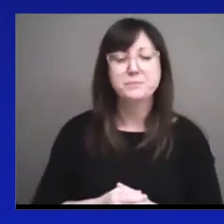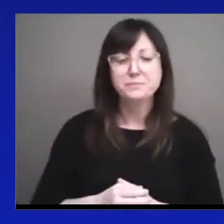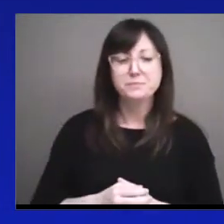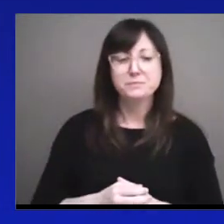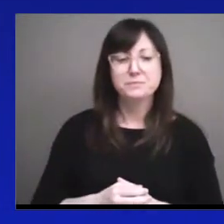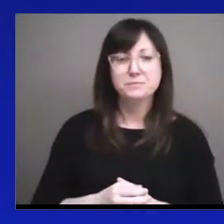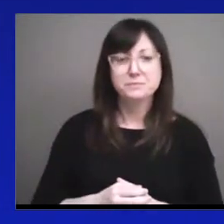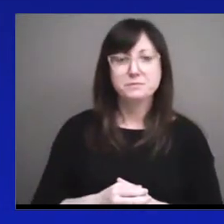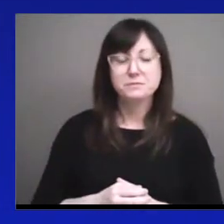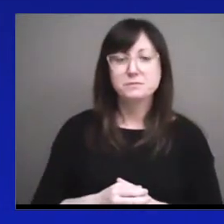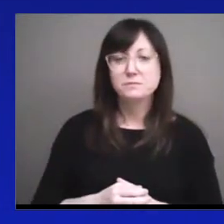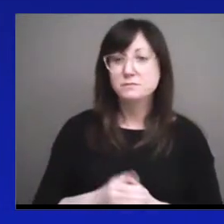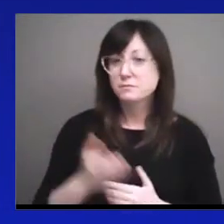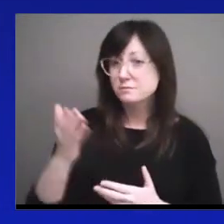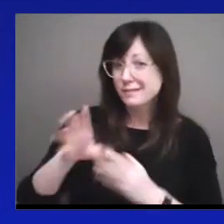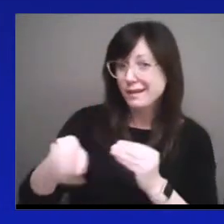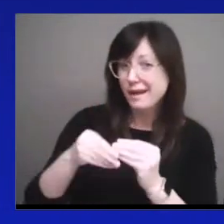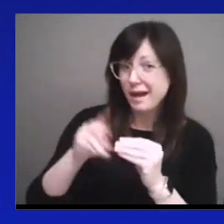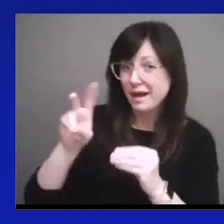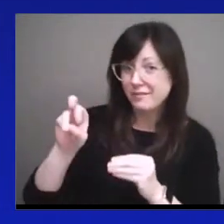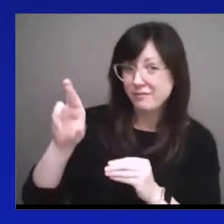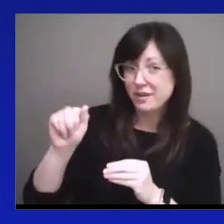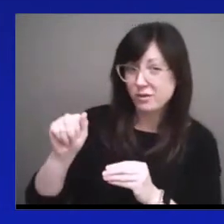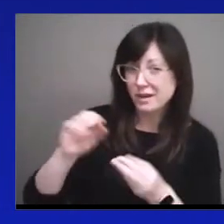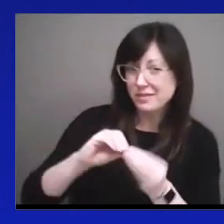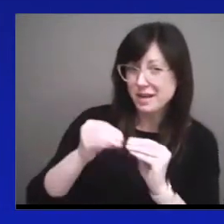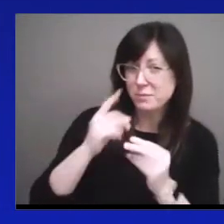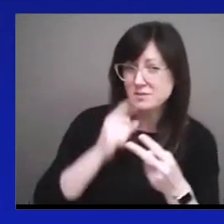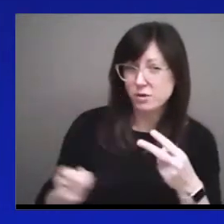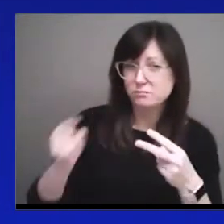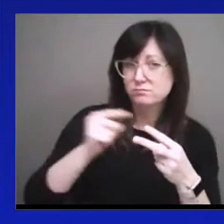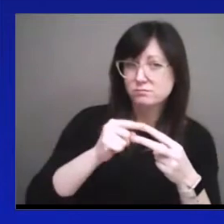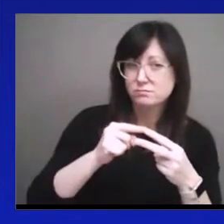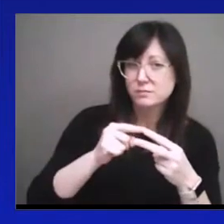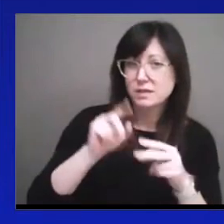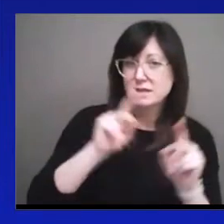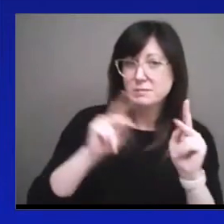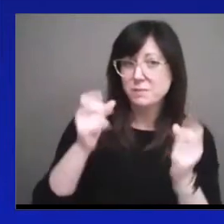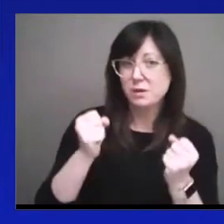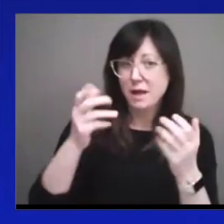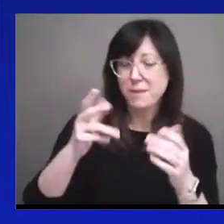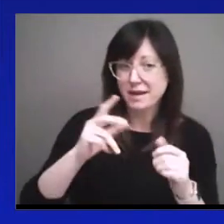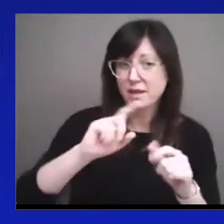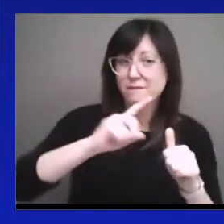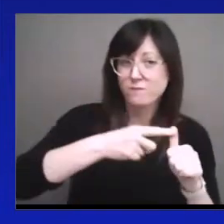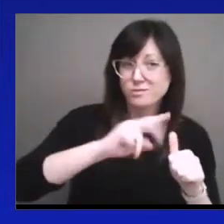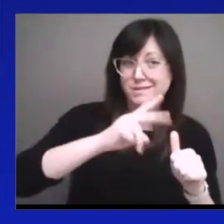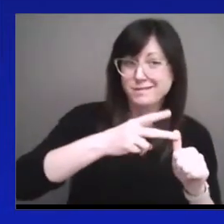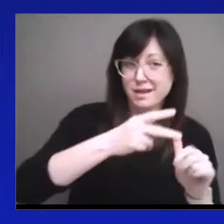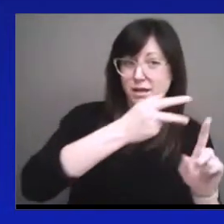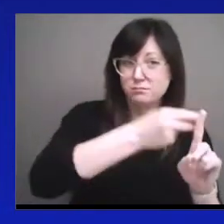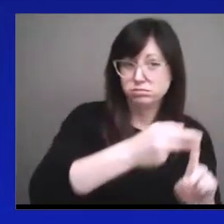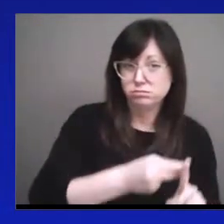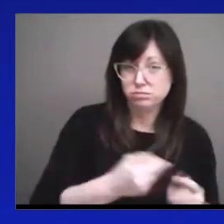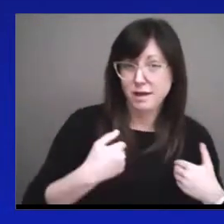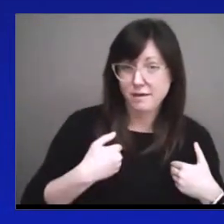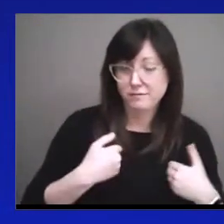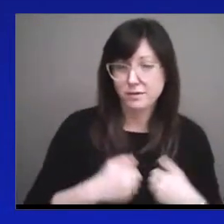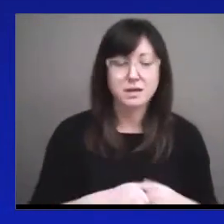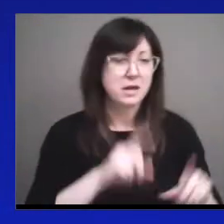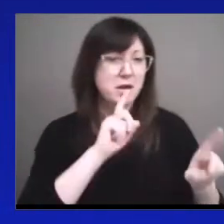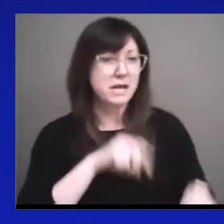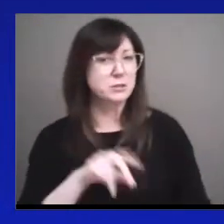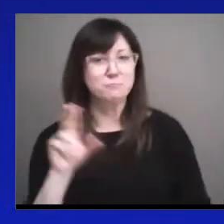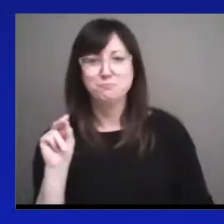And Dr. Etches, do you have the figures on the number of people who have got their second dose? No, I